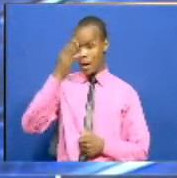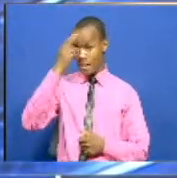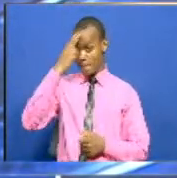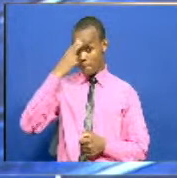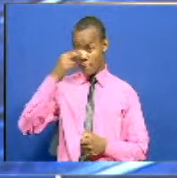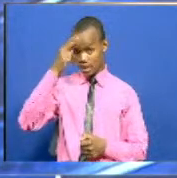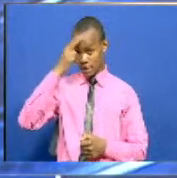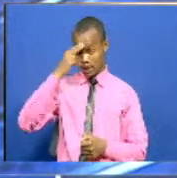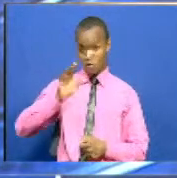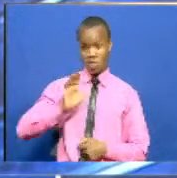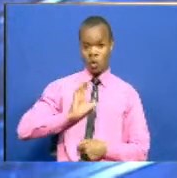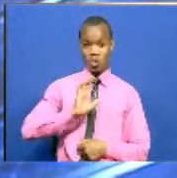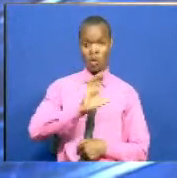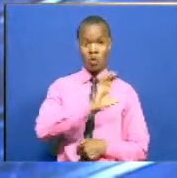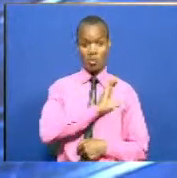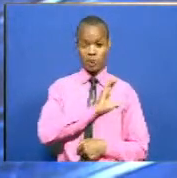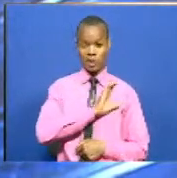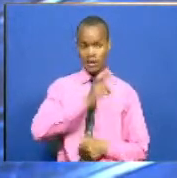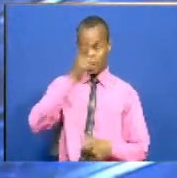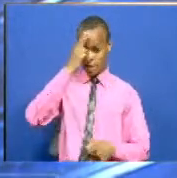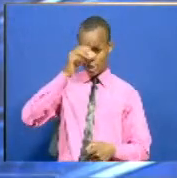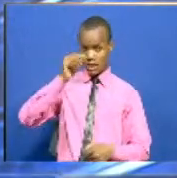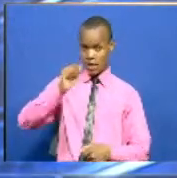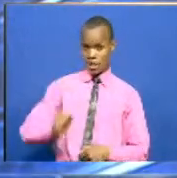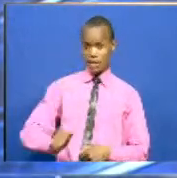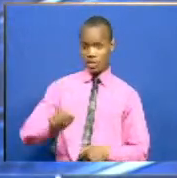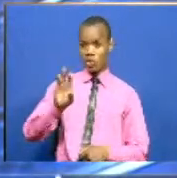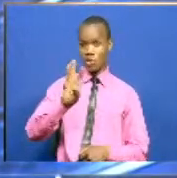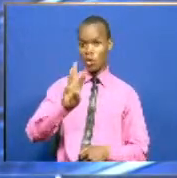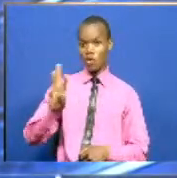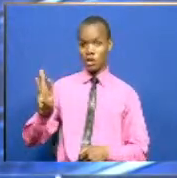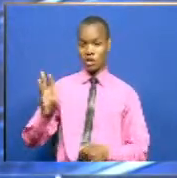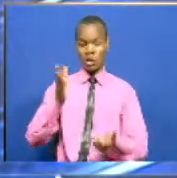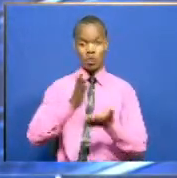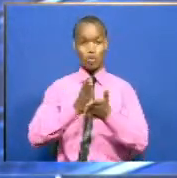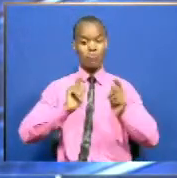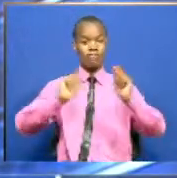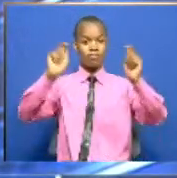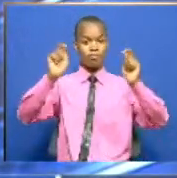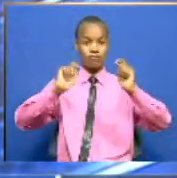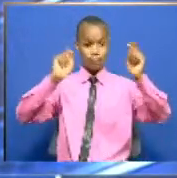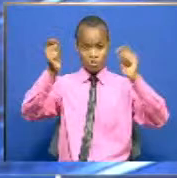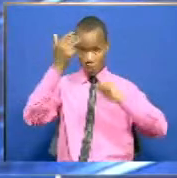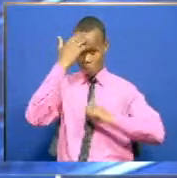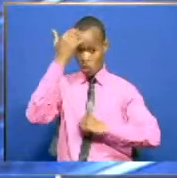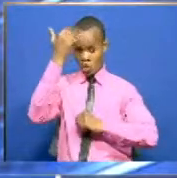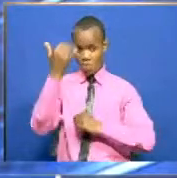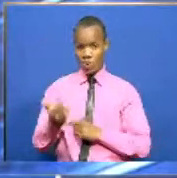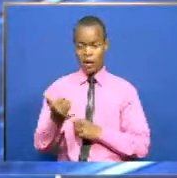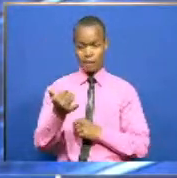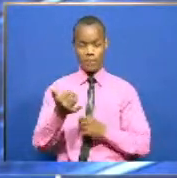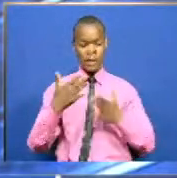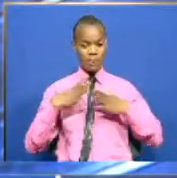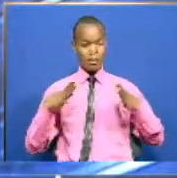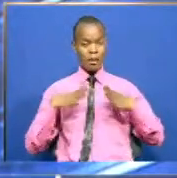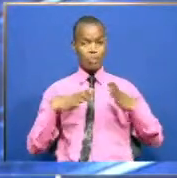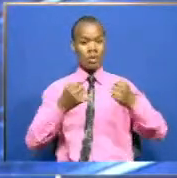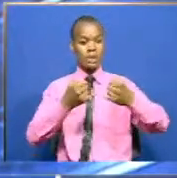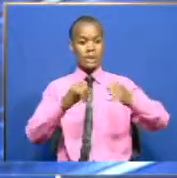in Ewasu, Kidong, Kajiado West are up in arms over an alleged attempt by unscrupulous individuals to grab